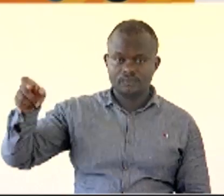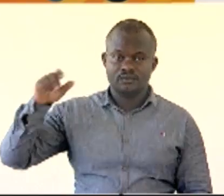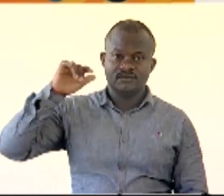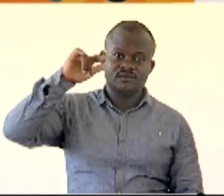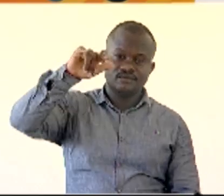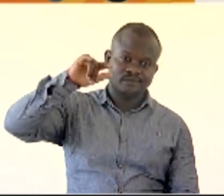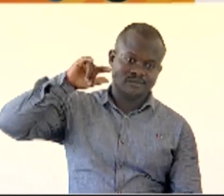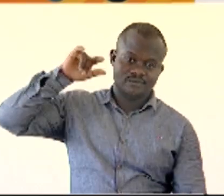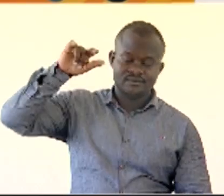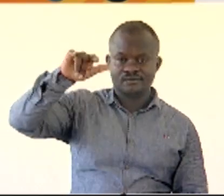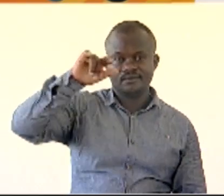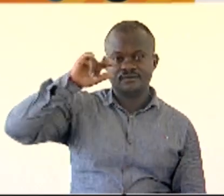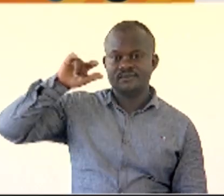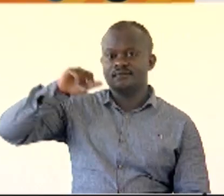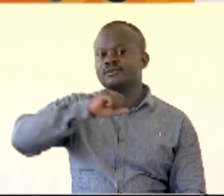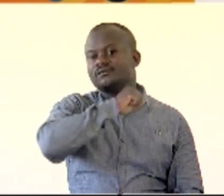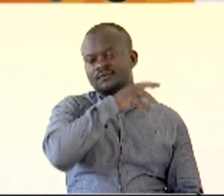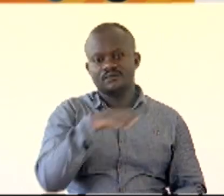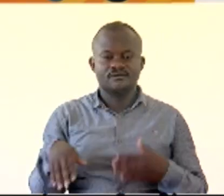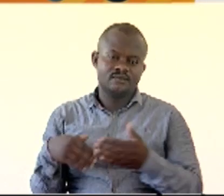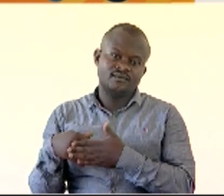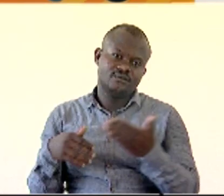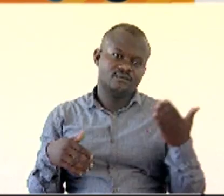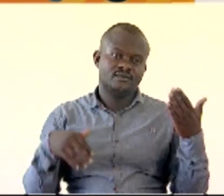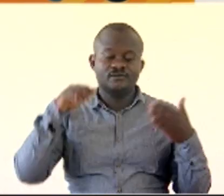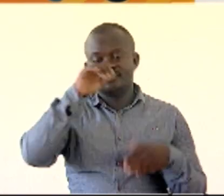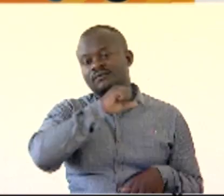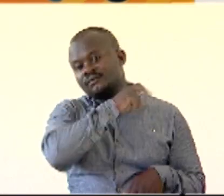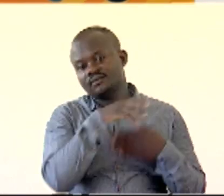air pollution. This air pollution